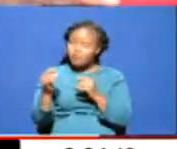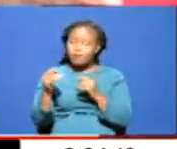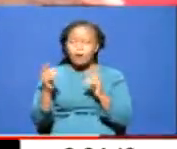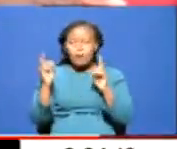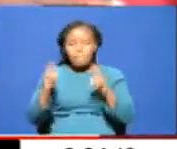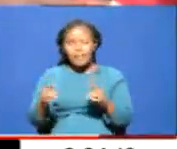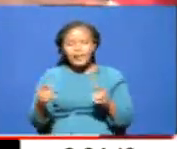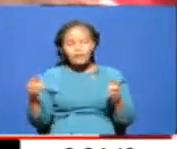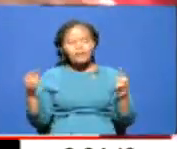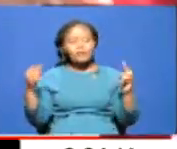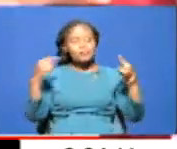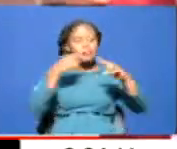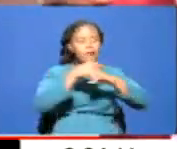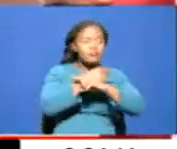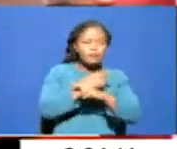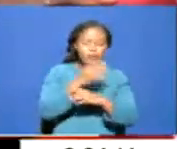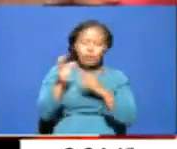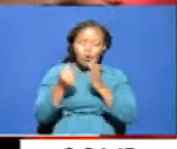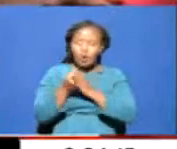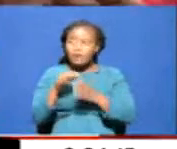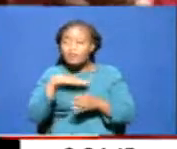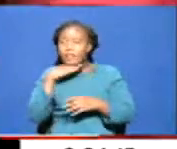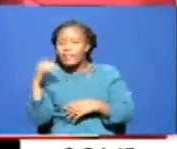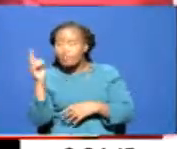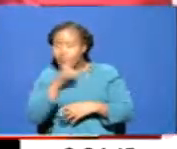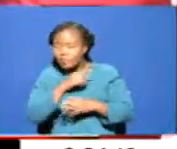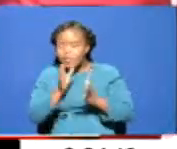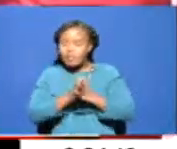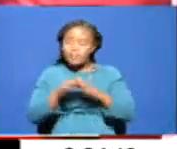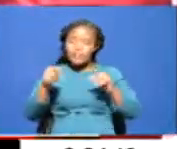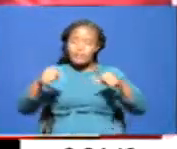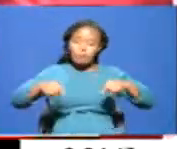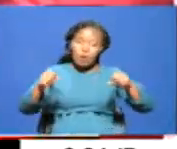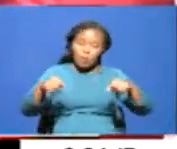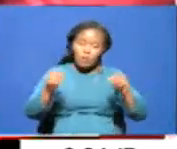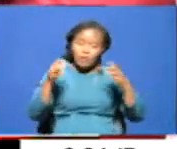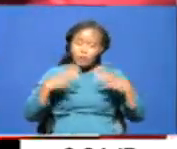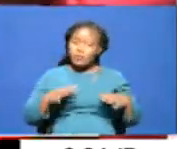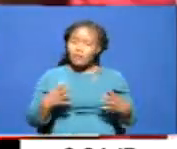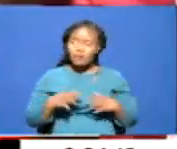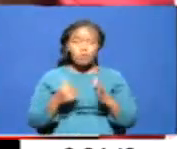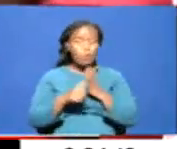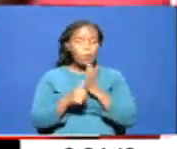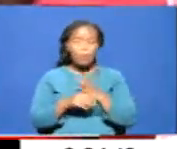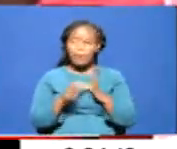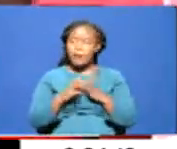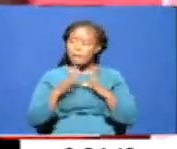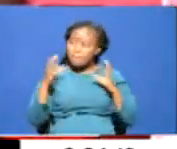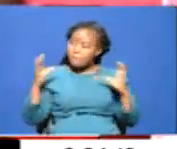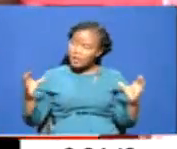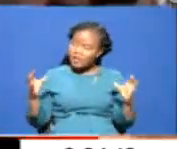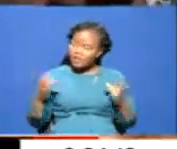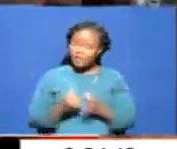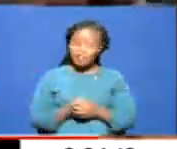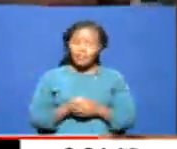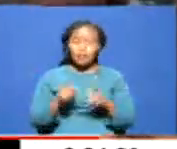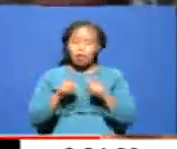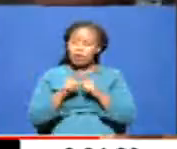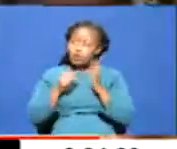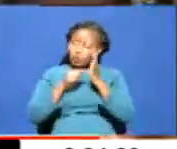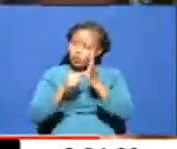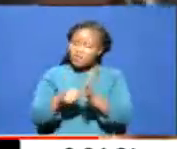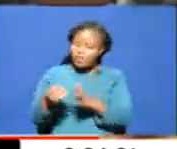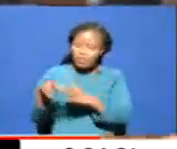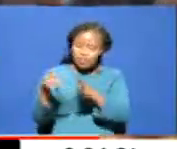watoto wanakufia hapa. Watu wa boda pia wakipita ni shida. Zebra crossing tuwekewe. They